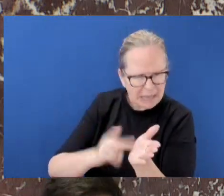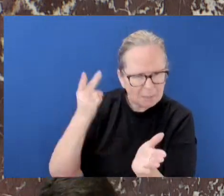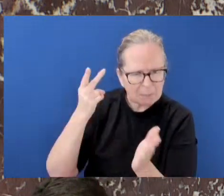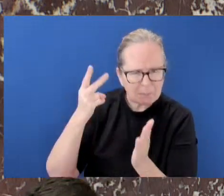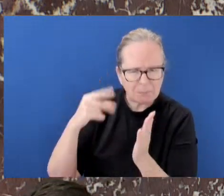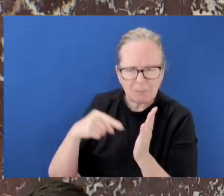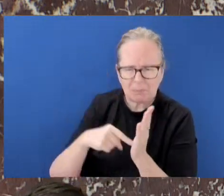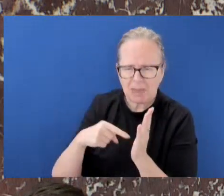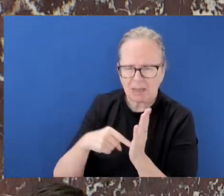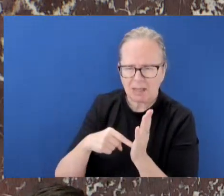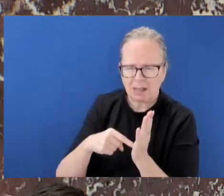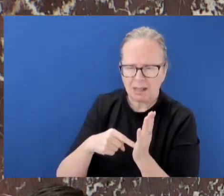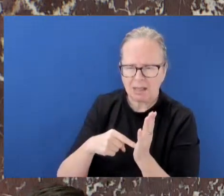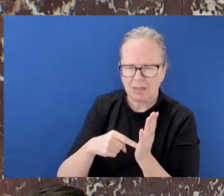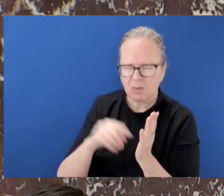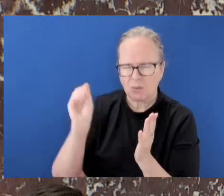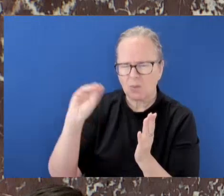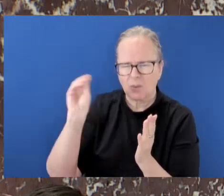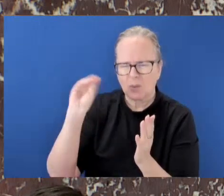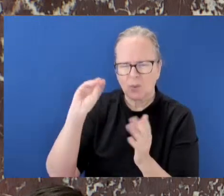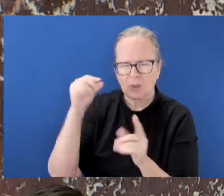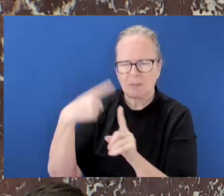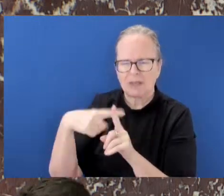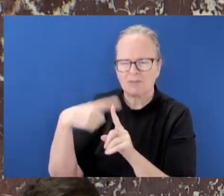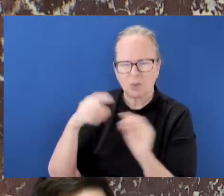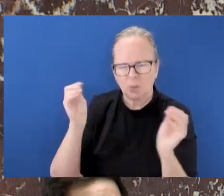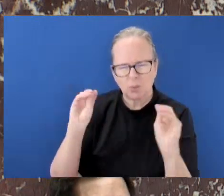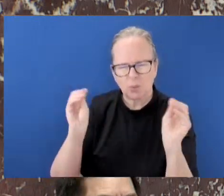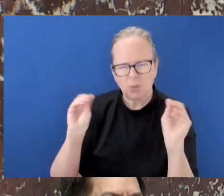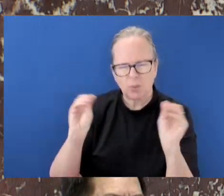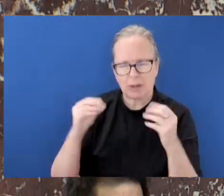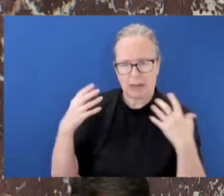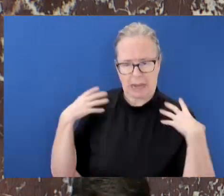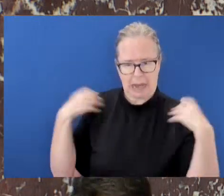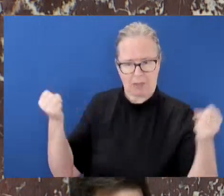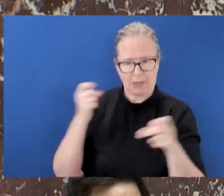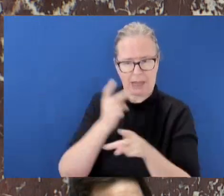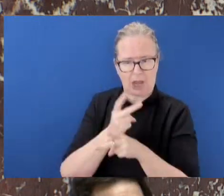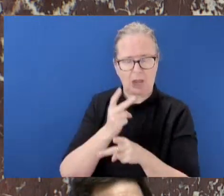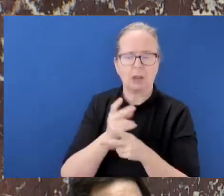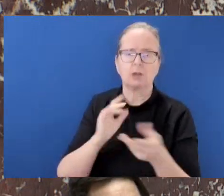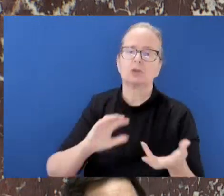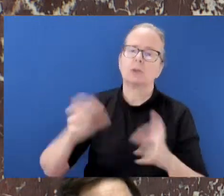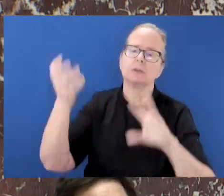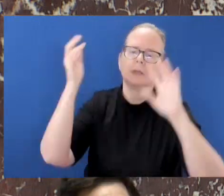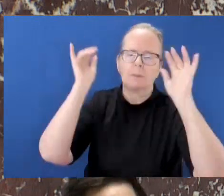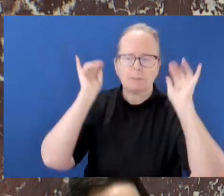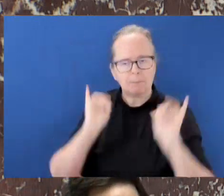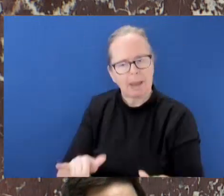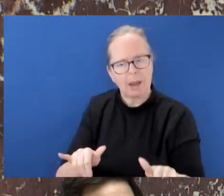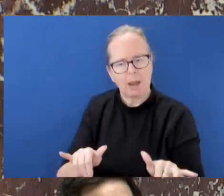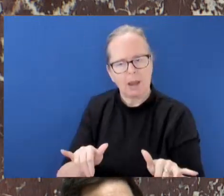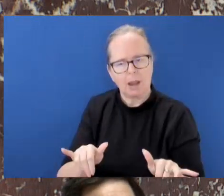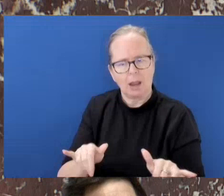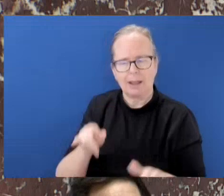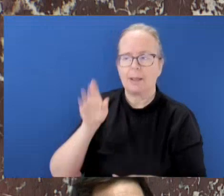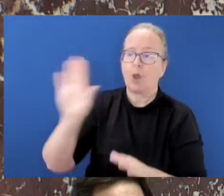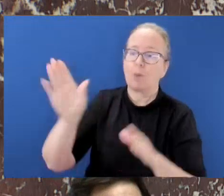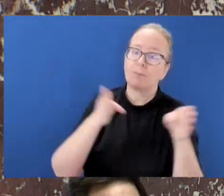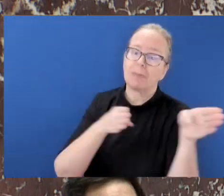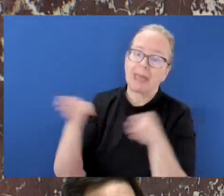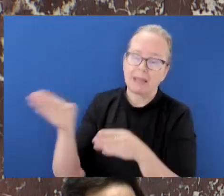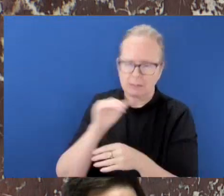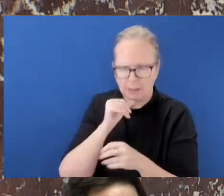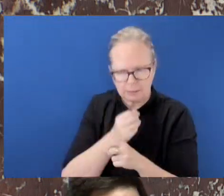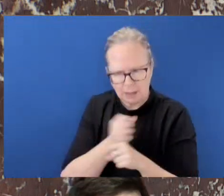Healthcare is in crisis. The streets are unsafe, record high overdose deaths, homes are out of reach, and gas is the most